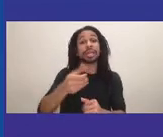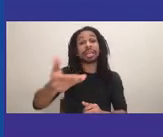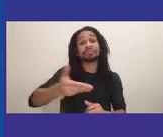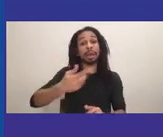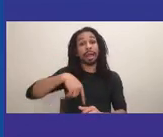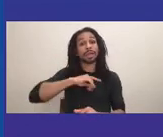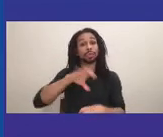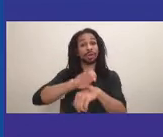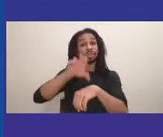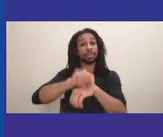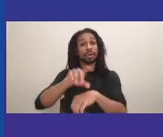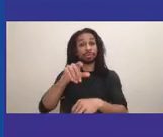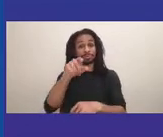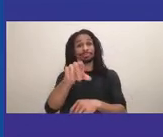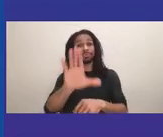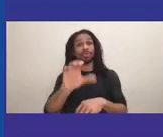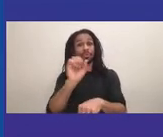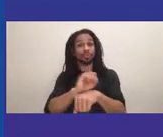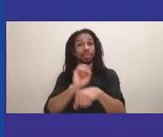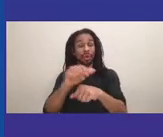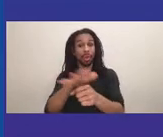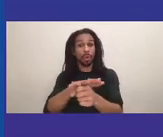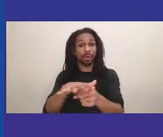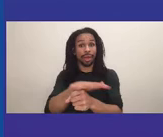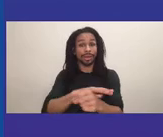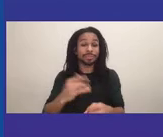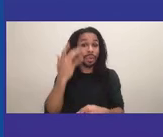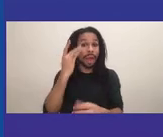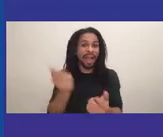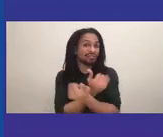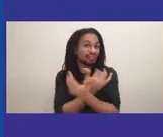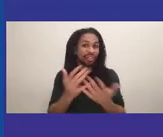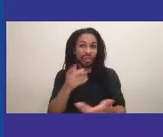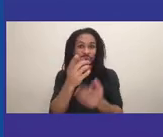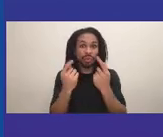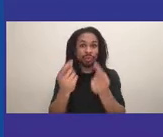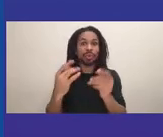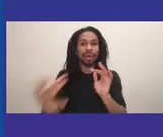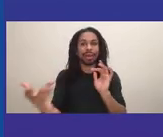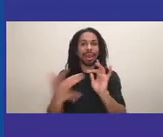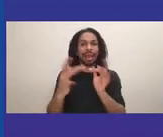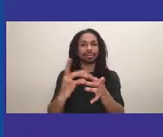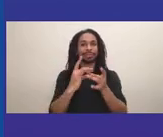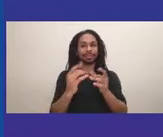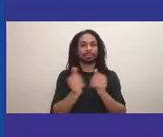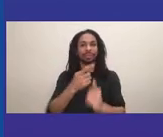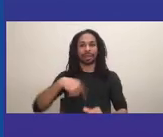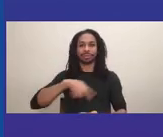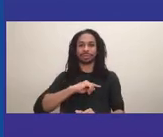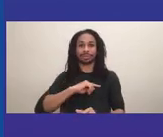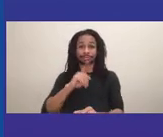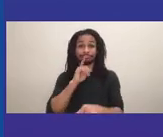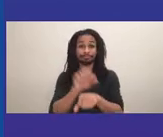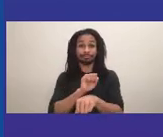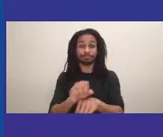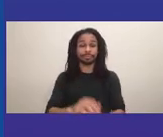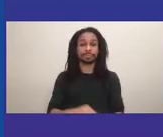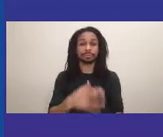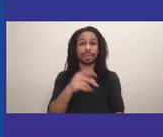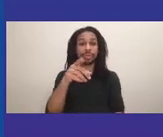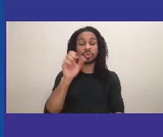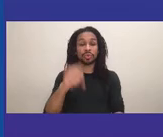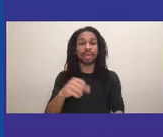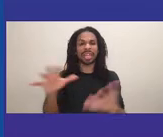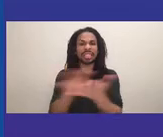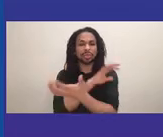your work location because everything that you do connects to us. And you can destroy